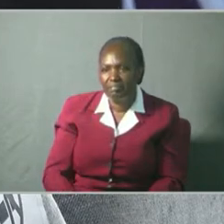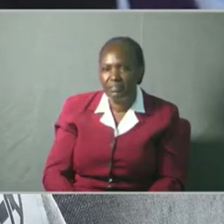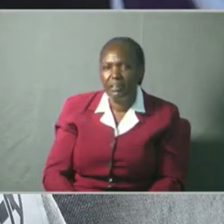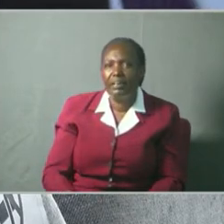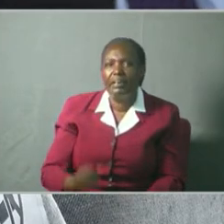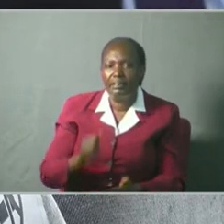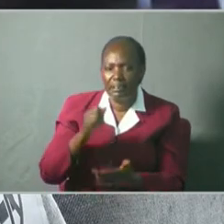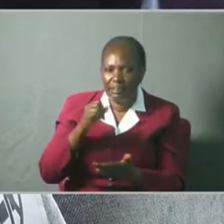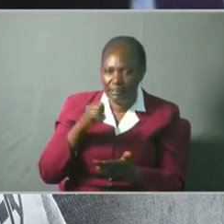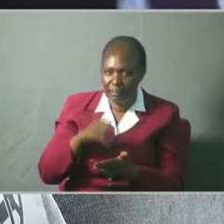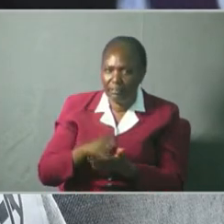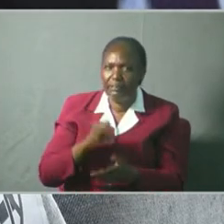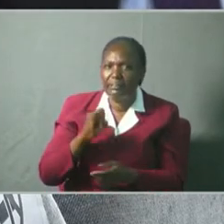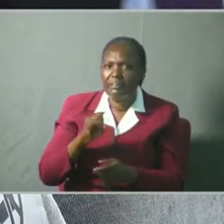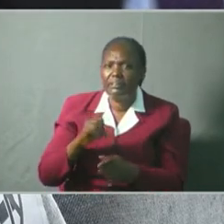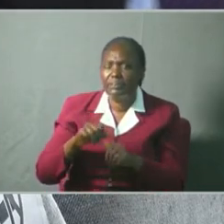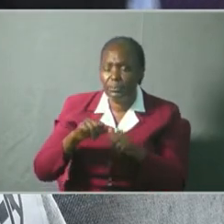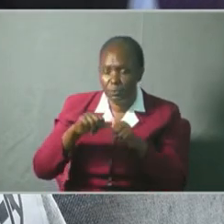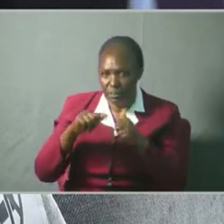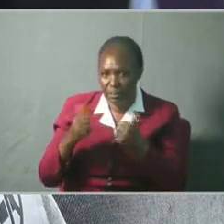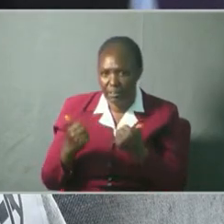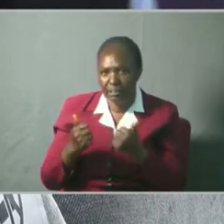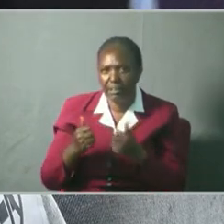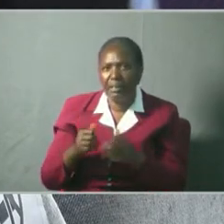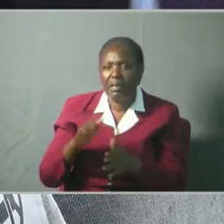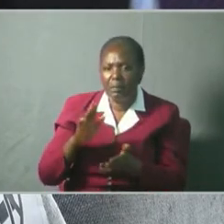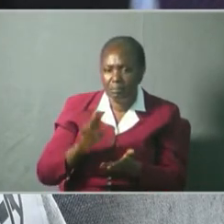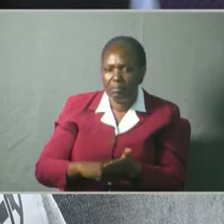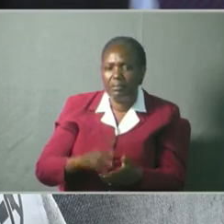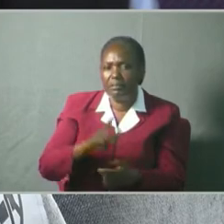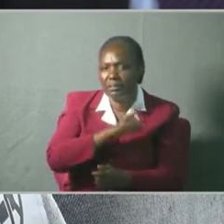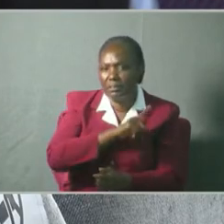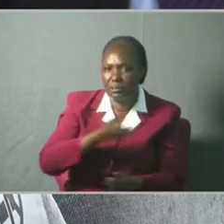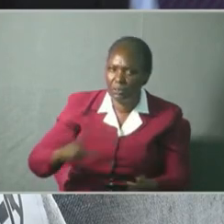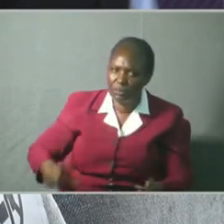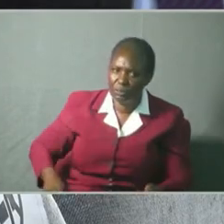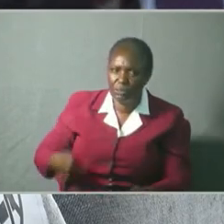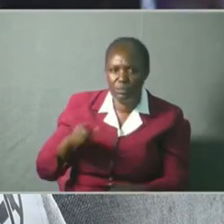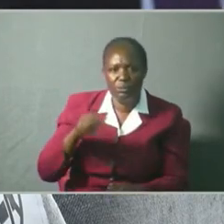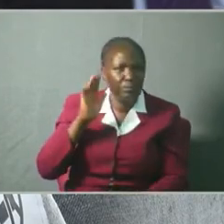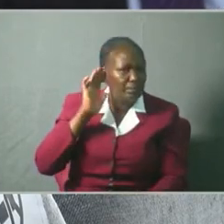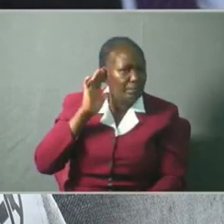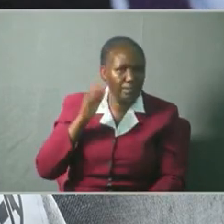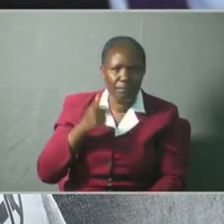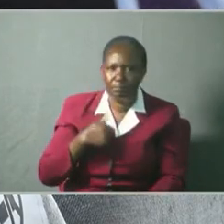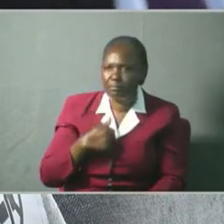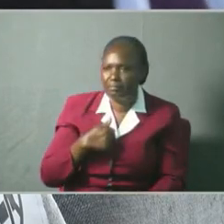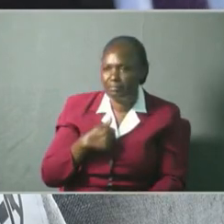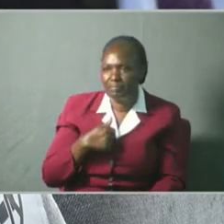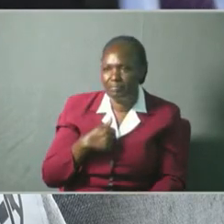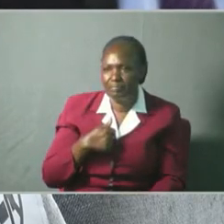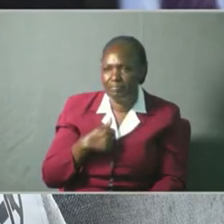It's okay. Praise the Lord. Amen. Can you hear me? Yes.